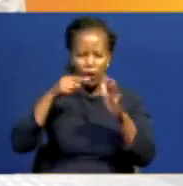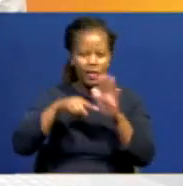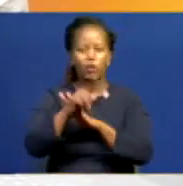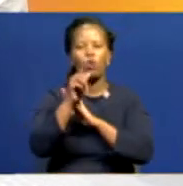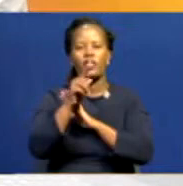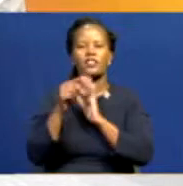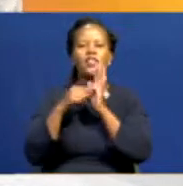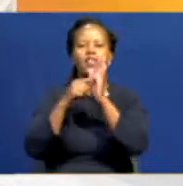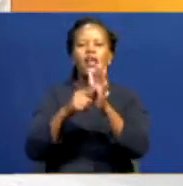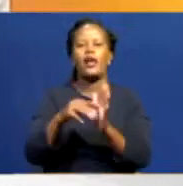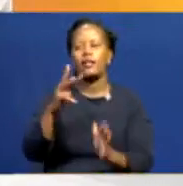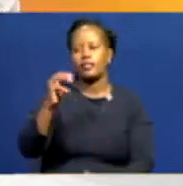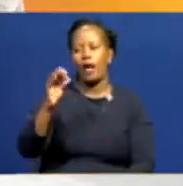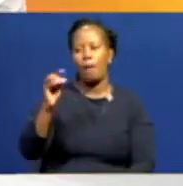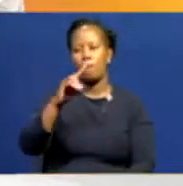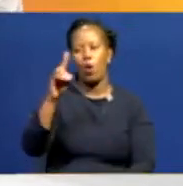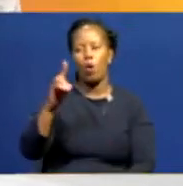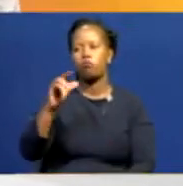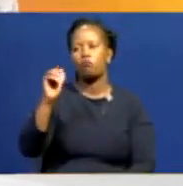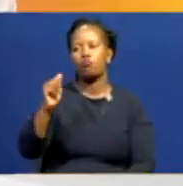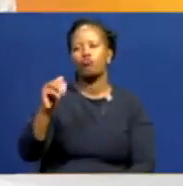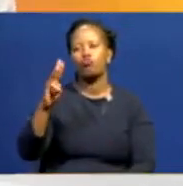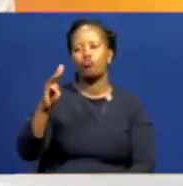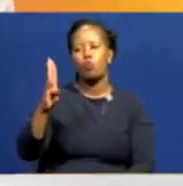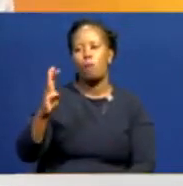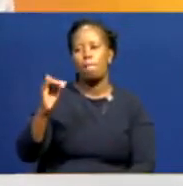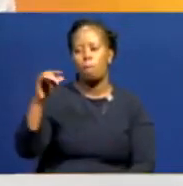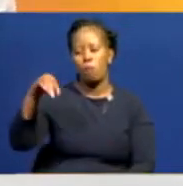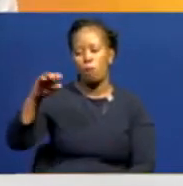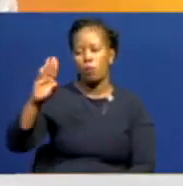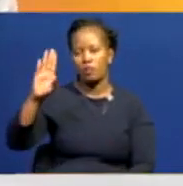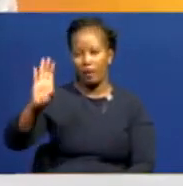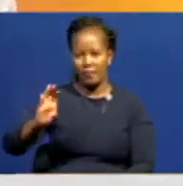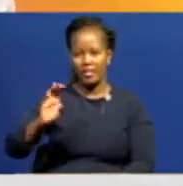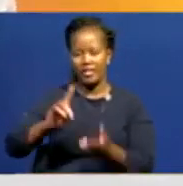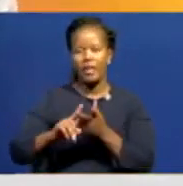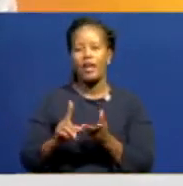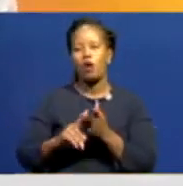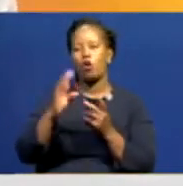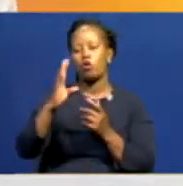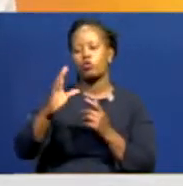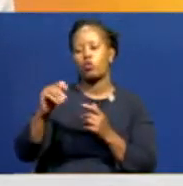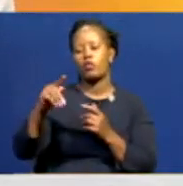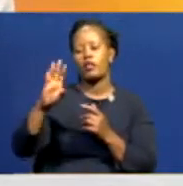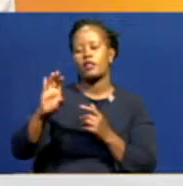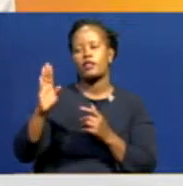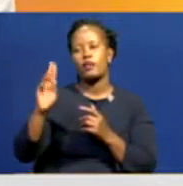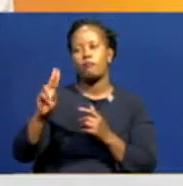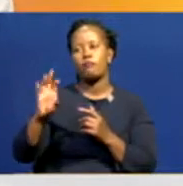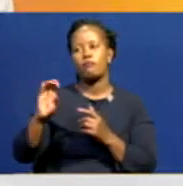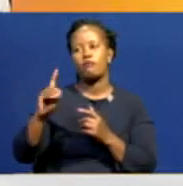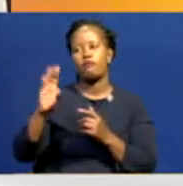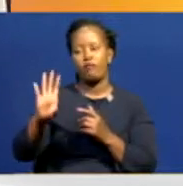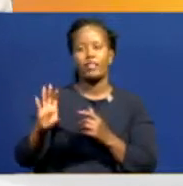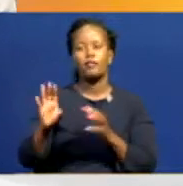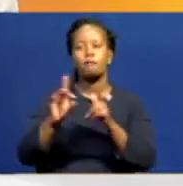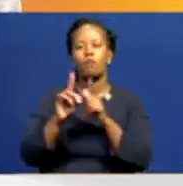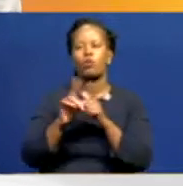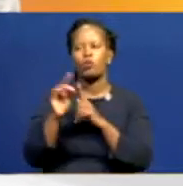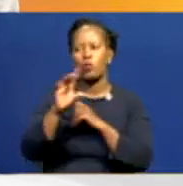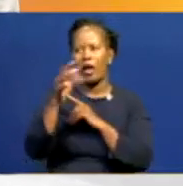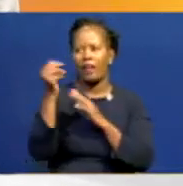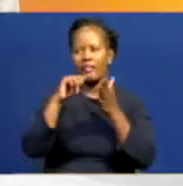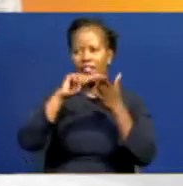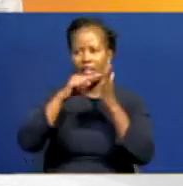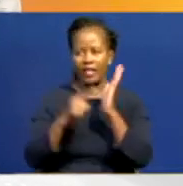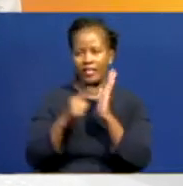Mozambique, Cape Verde. Mm-hmm. And again, something that was also highlighted yesterday